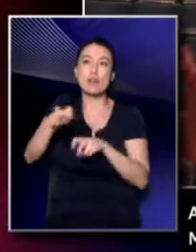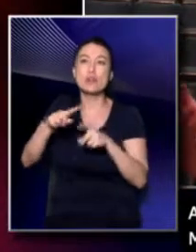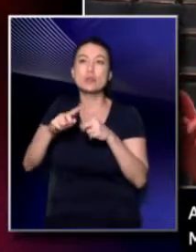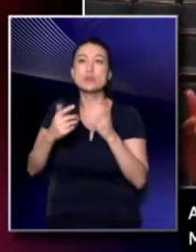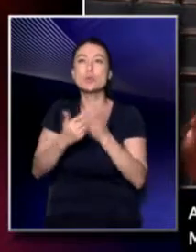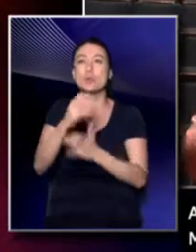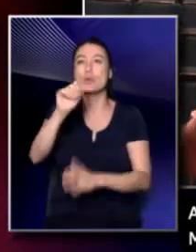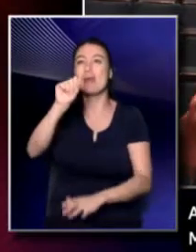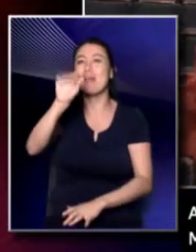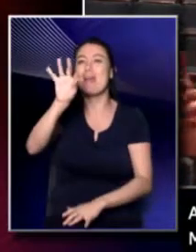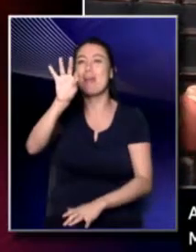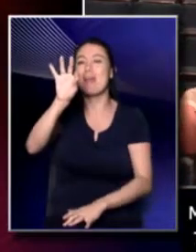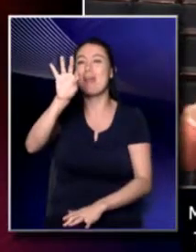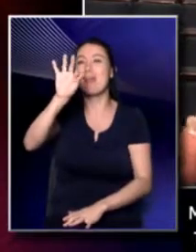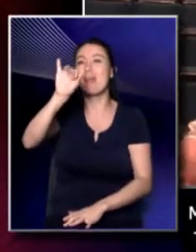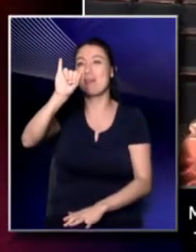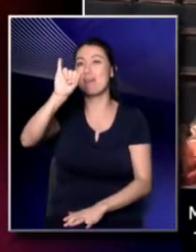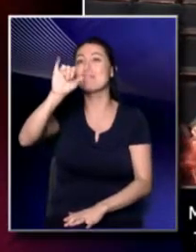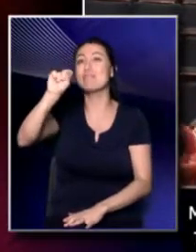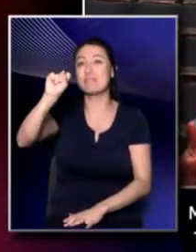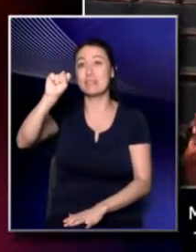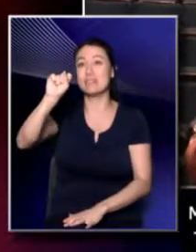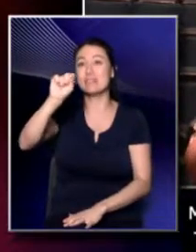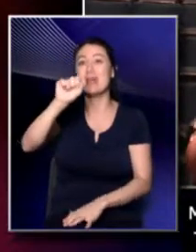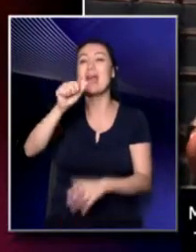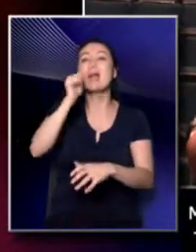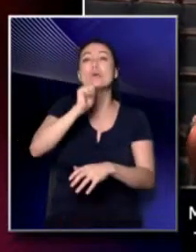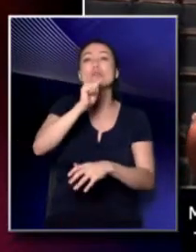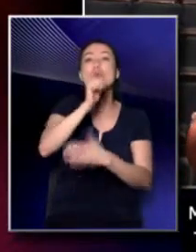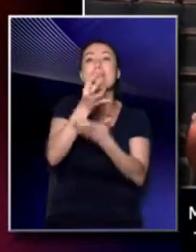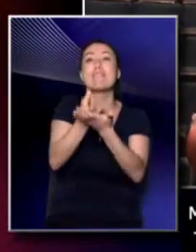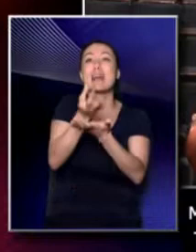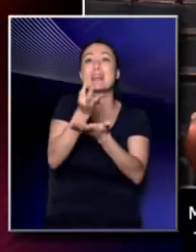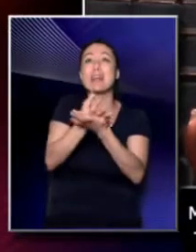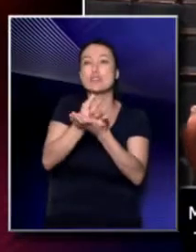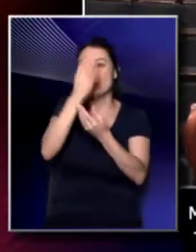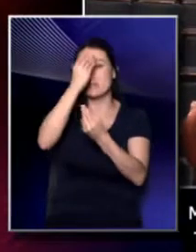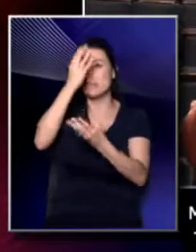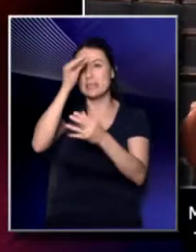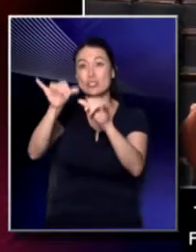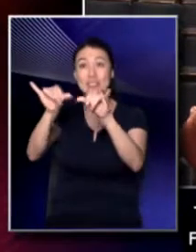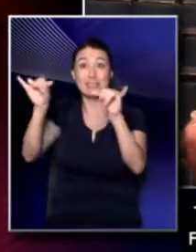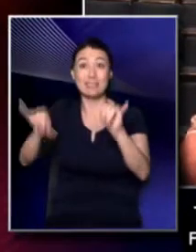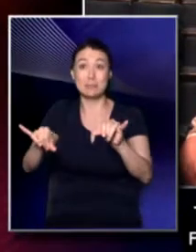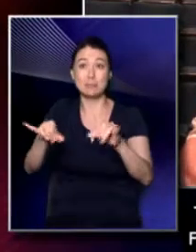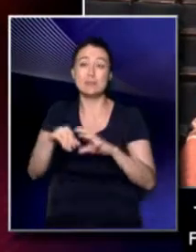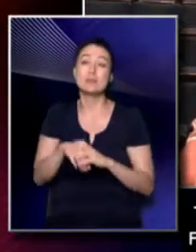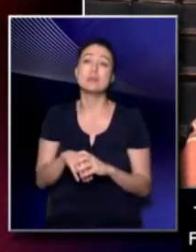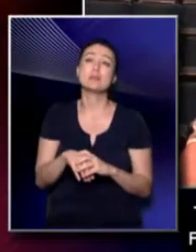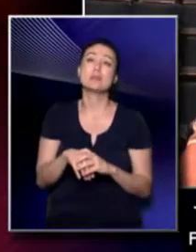AFIS system, Arizona Financial Information System. And our